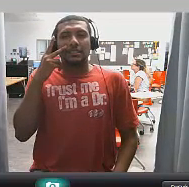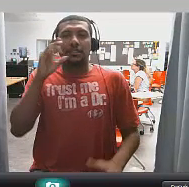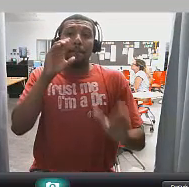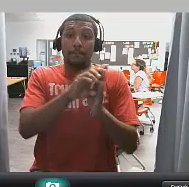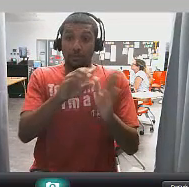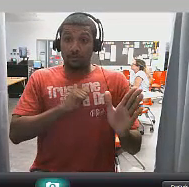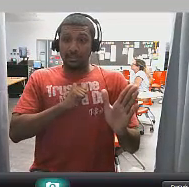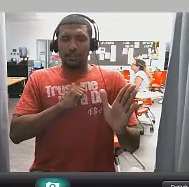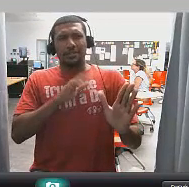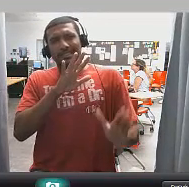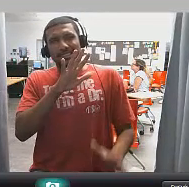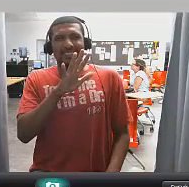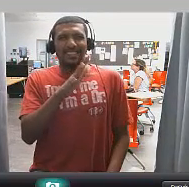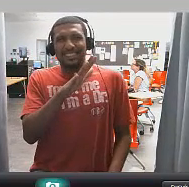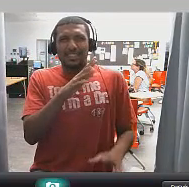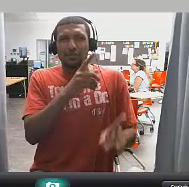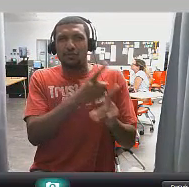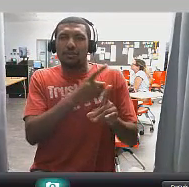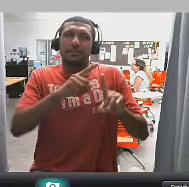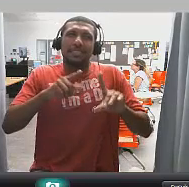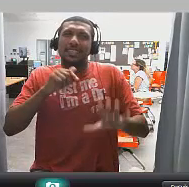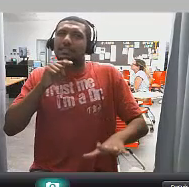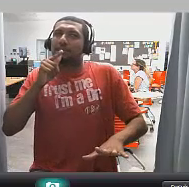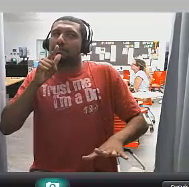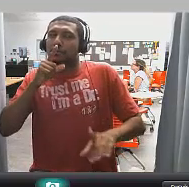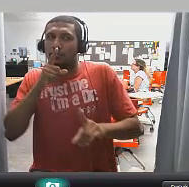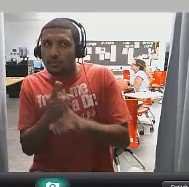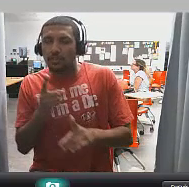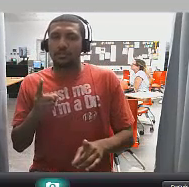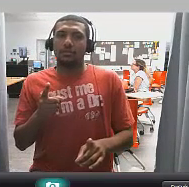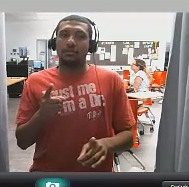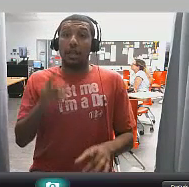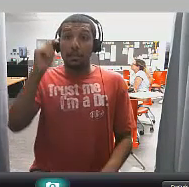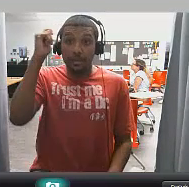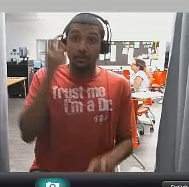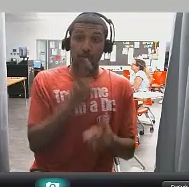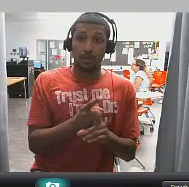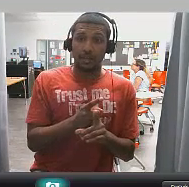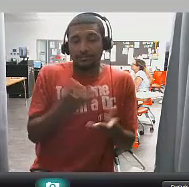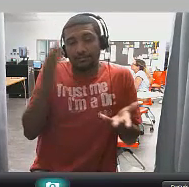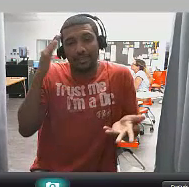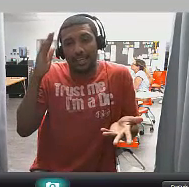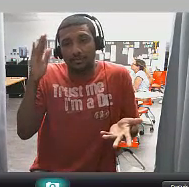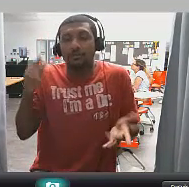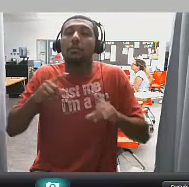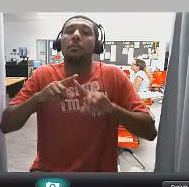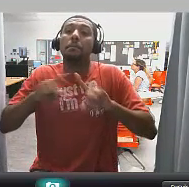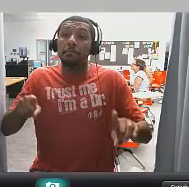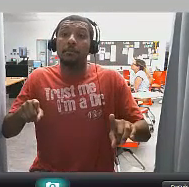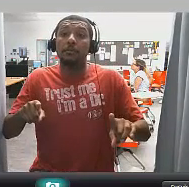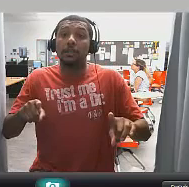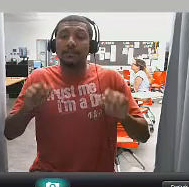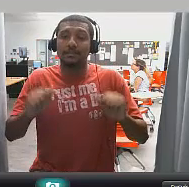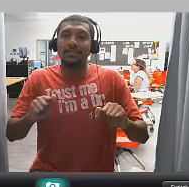we feel a big sense of rejection. Is the theory right or not? We'll see. Maybe somebody will test this. But what I can do right now is tell you one